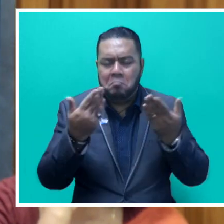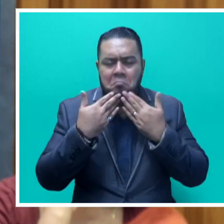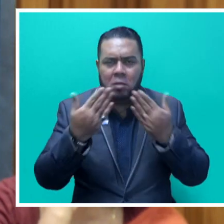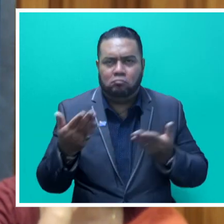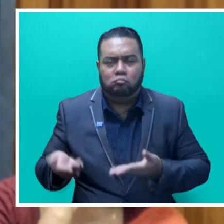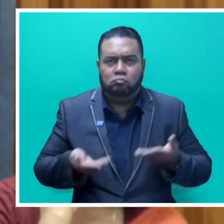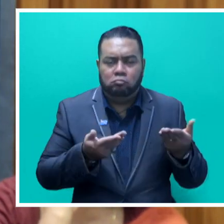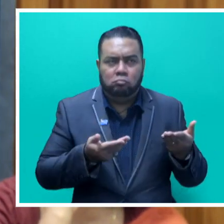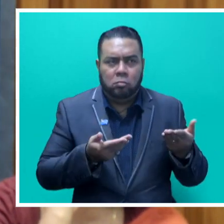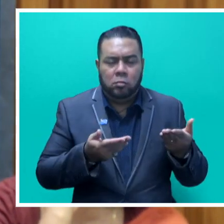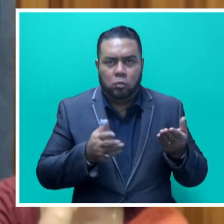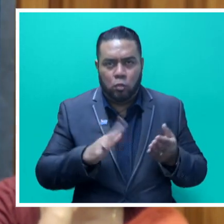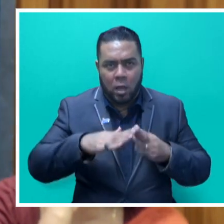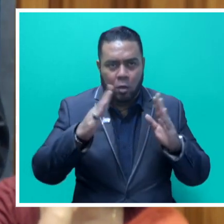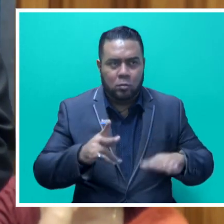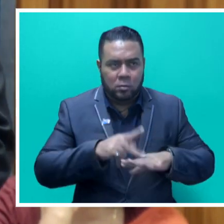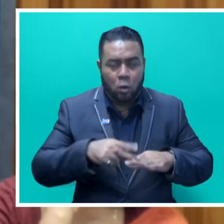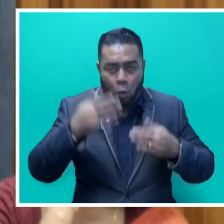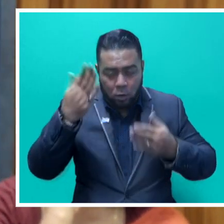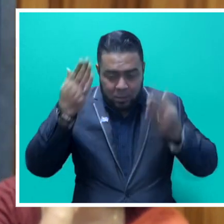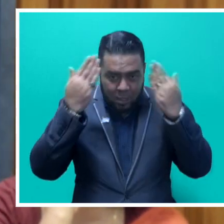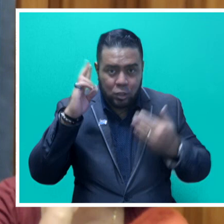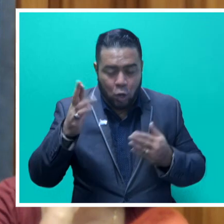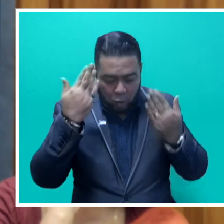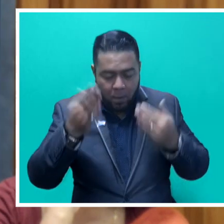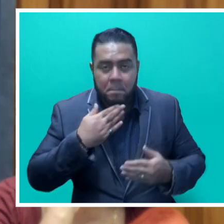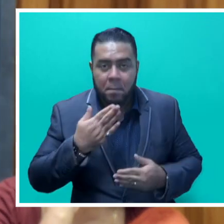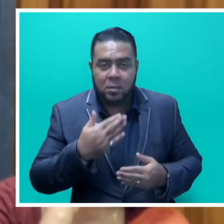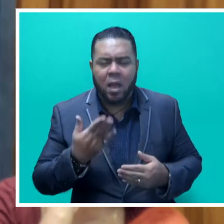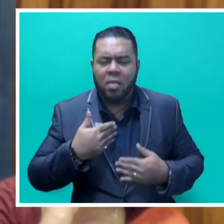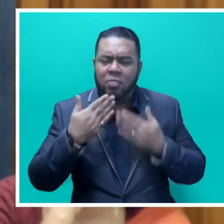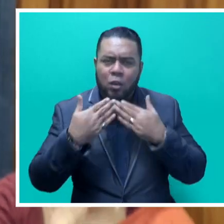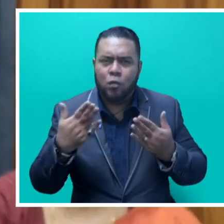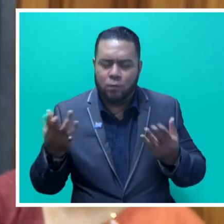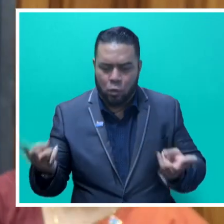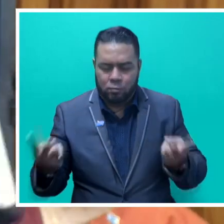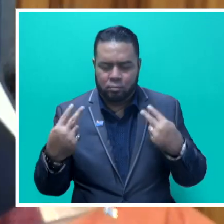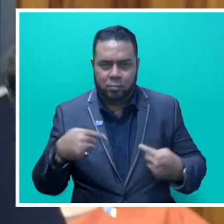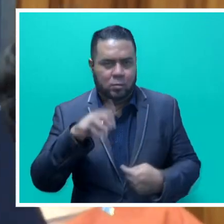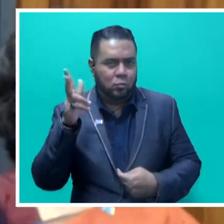Honourable Speaker, sir, honourable members of Parliament, I thank you for your attention and indulgence.